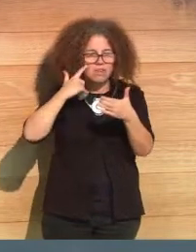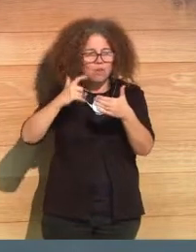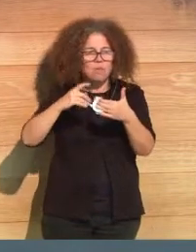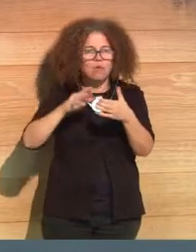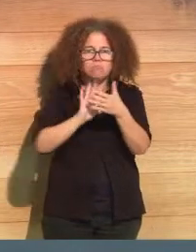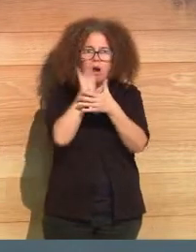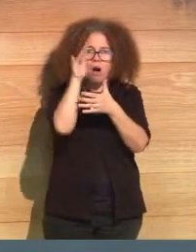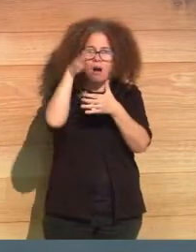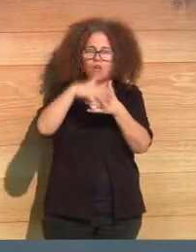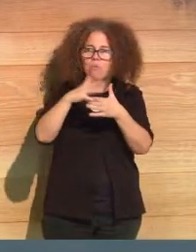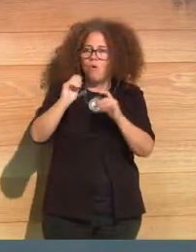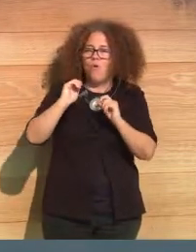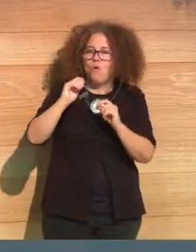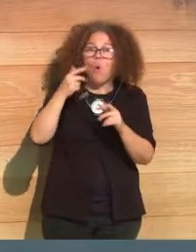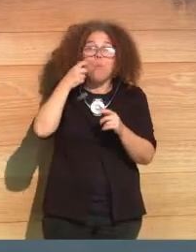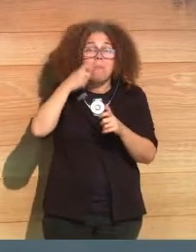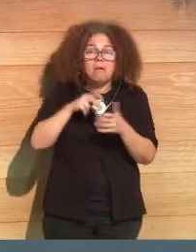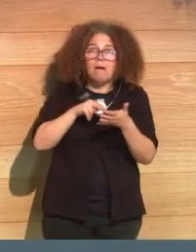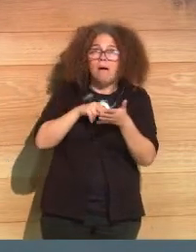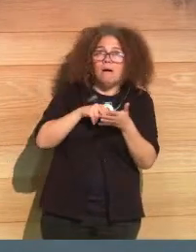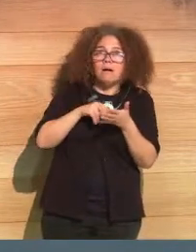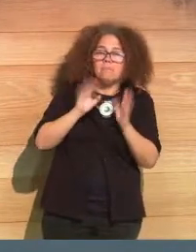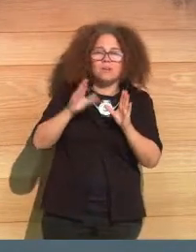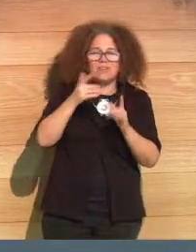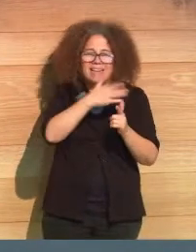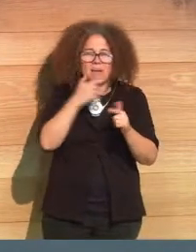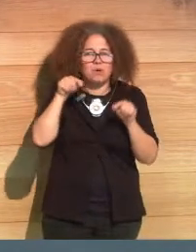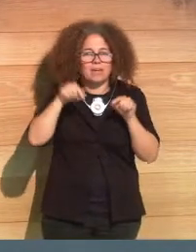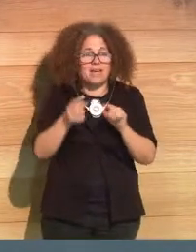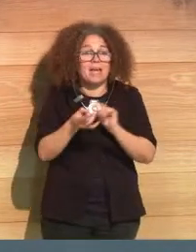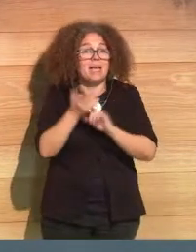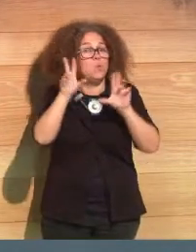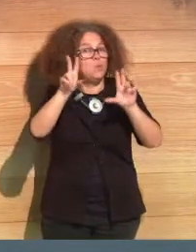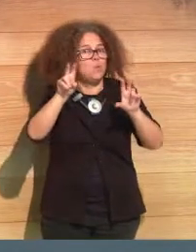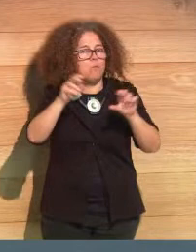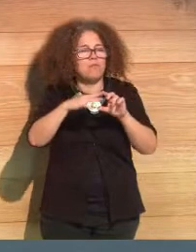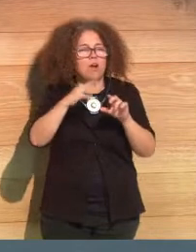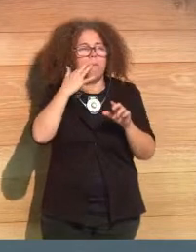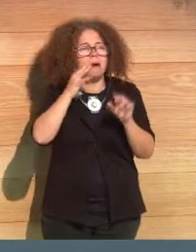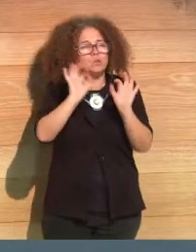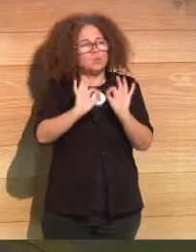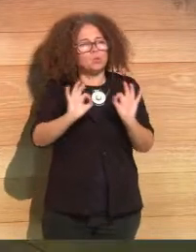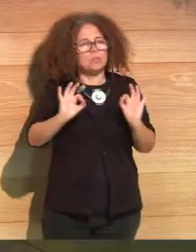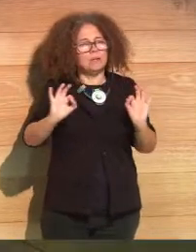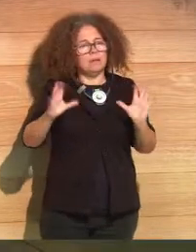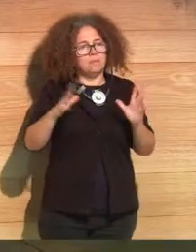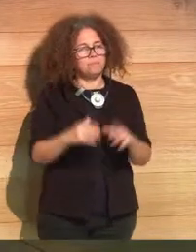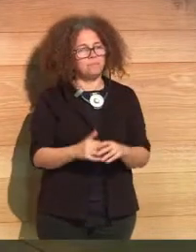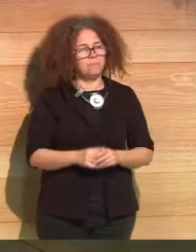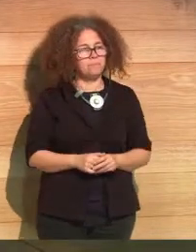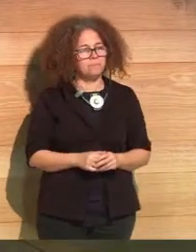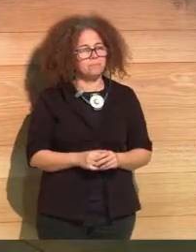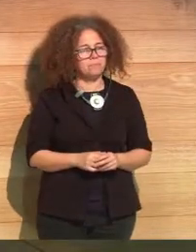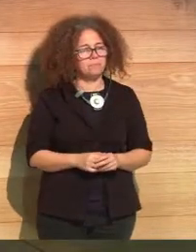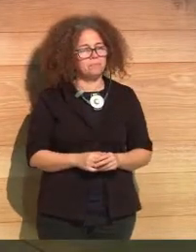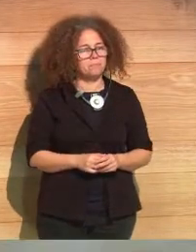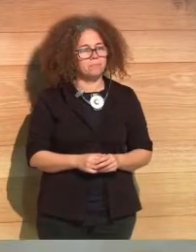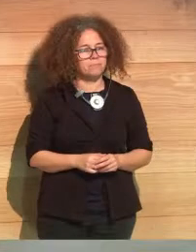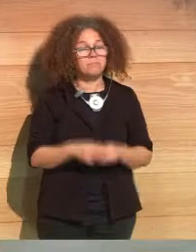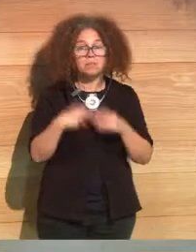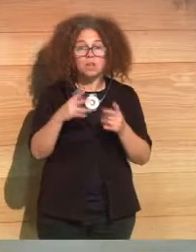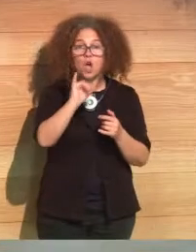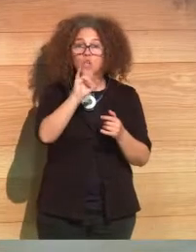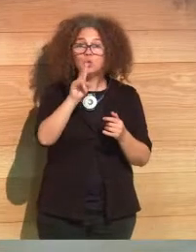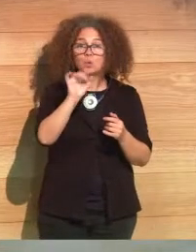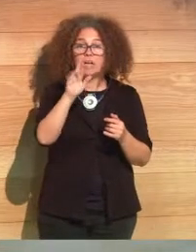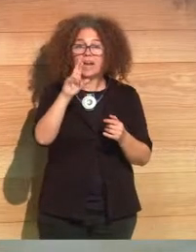be more subtle in a way. And Juliette found this amazing reference, the story